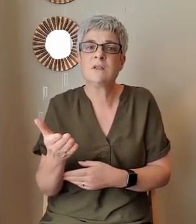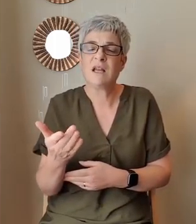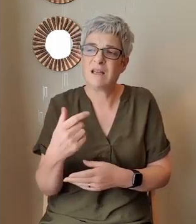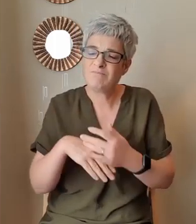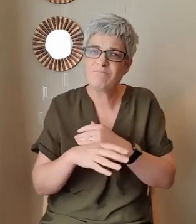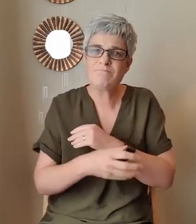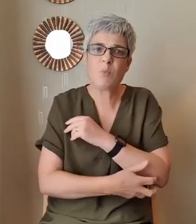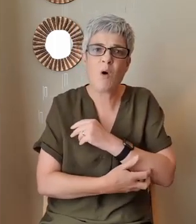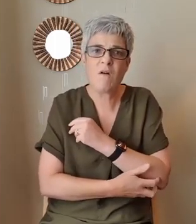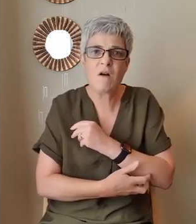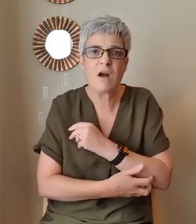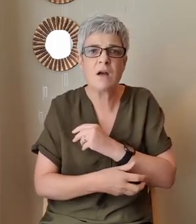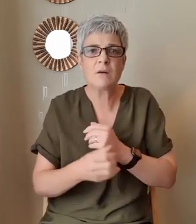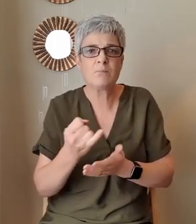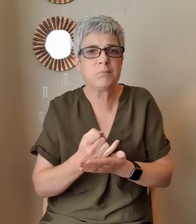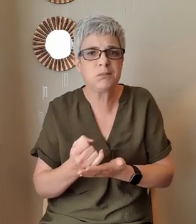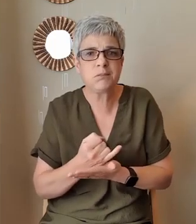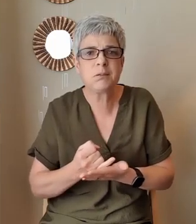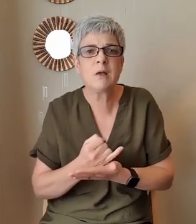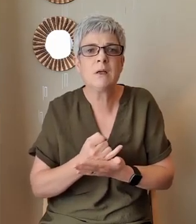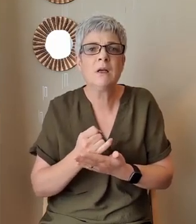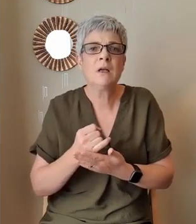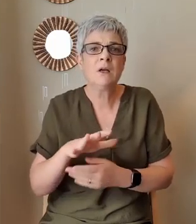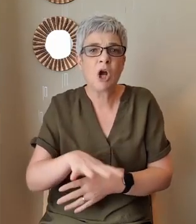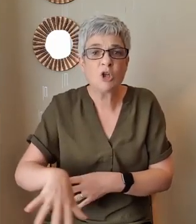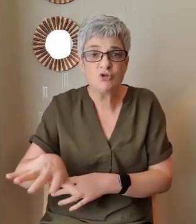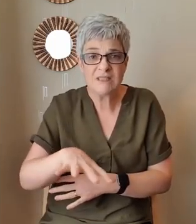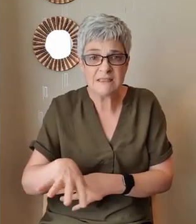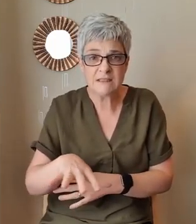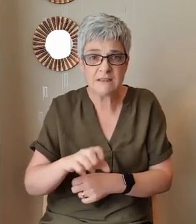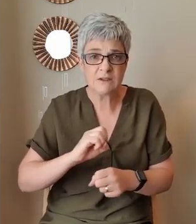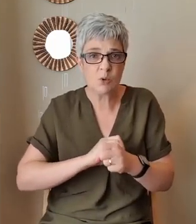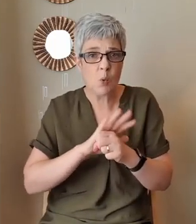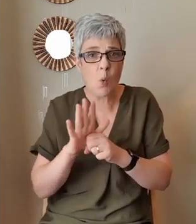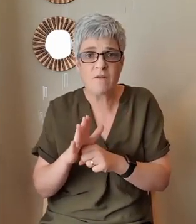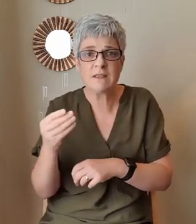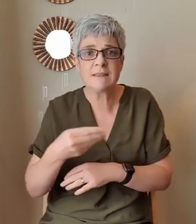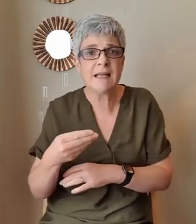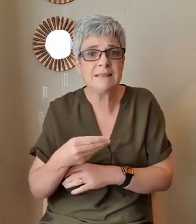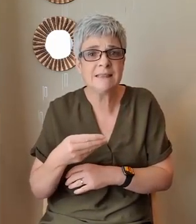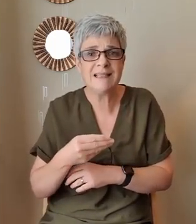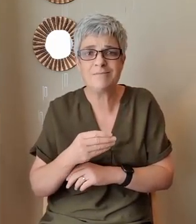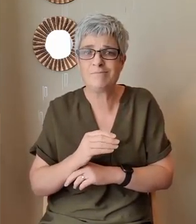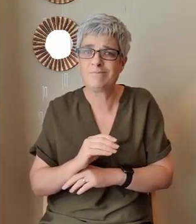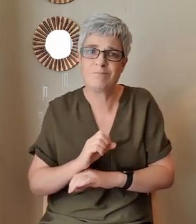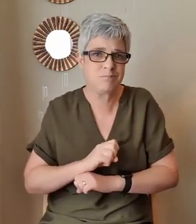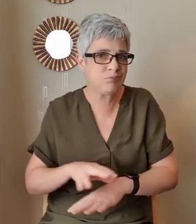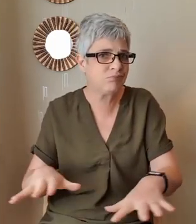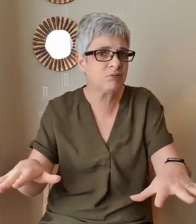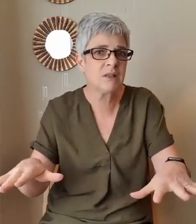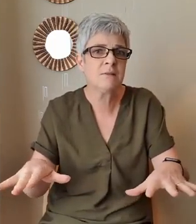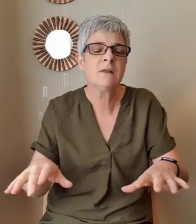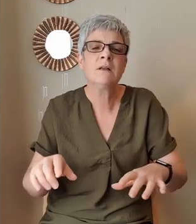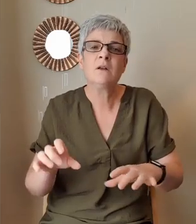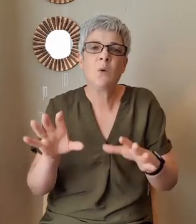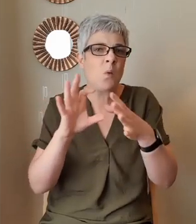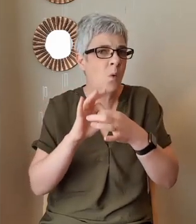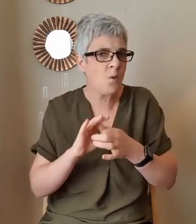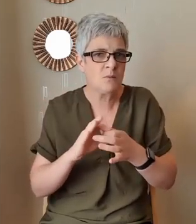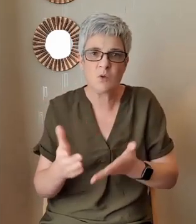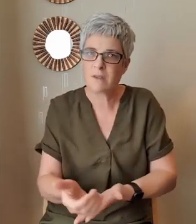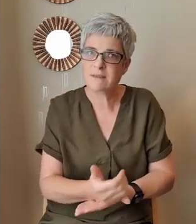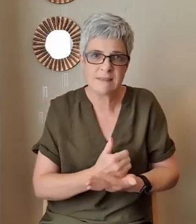trouble-torn, poverty-stricken countries where COVID-19 is running free, those whose homes aren't safe